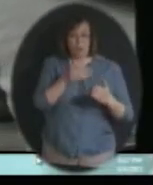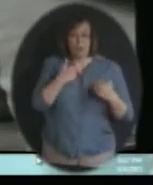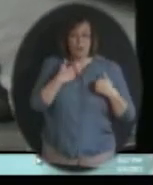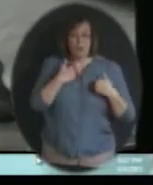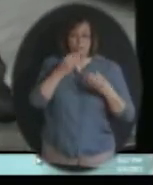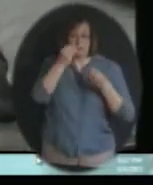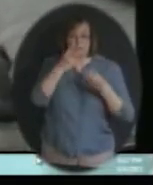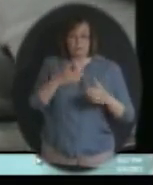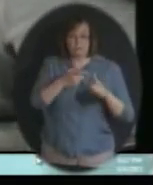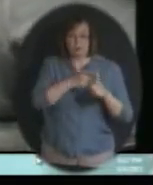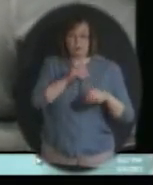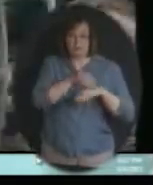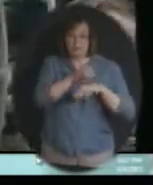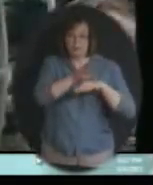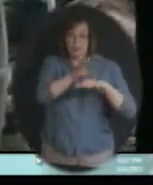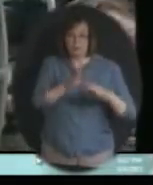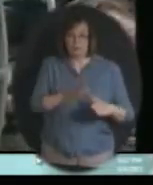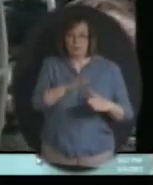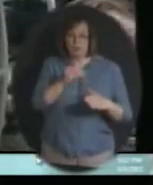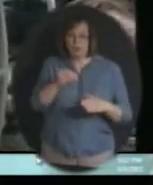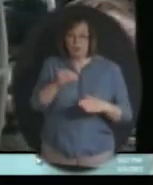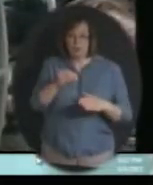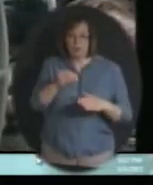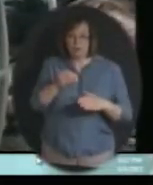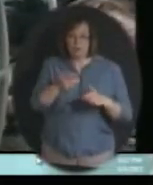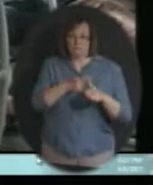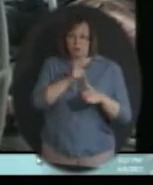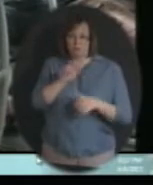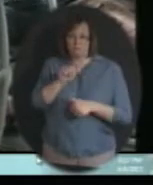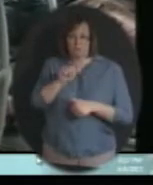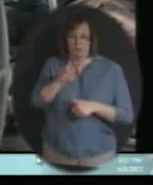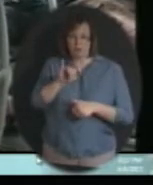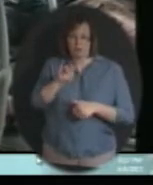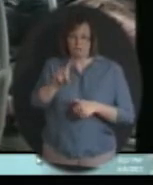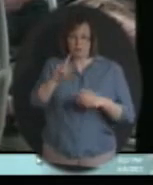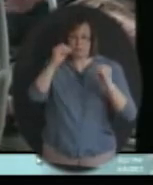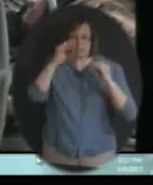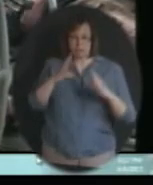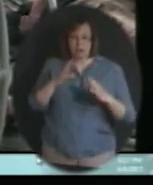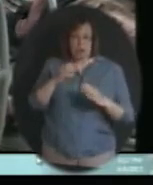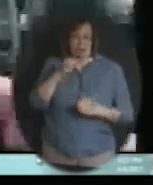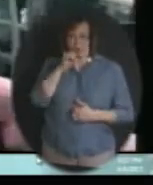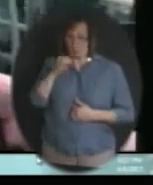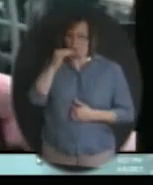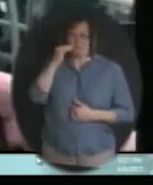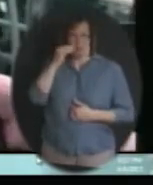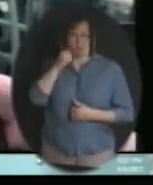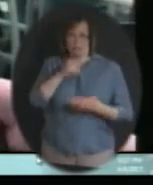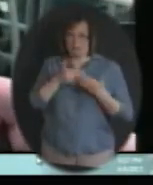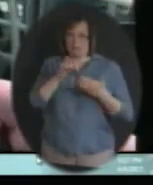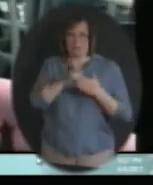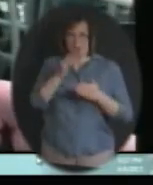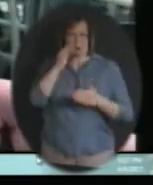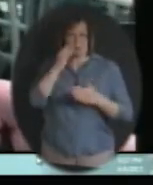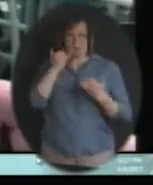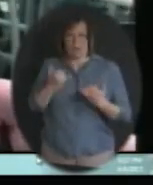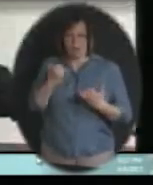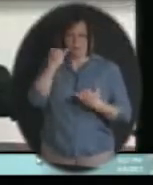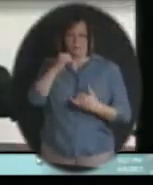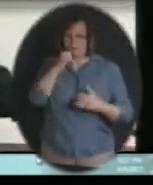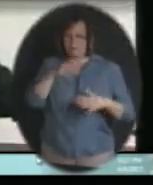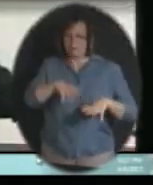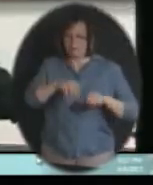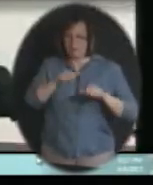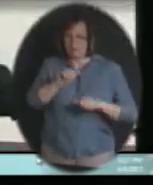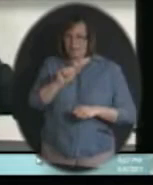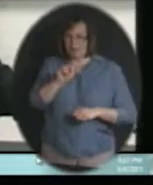the information from the counselor and from the Avid teacher. I wouldn't have known anything that I know now if I didn't take Avid.